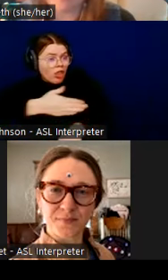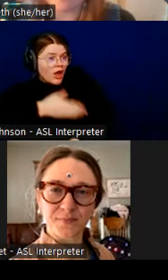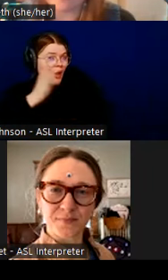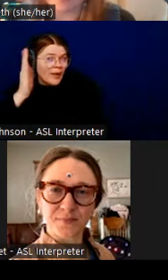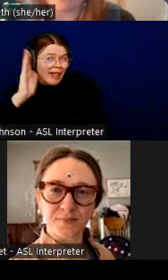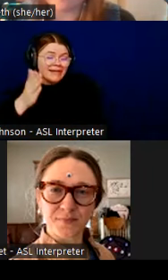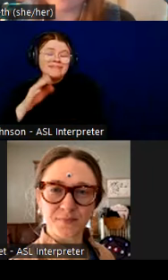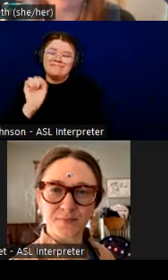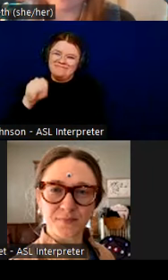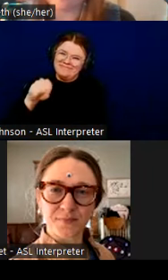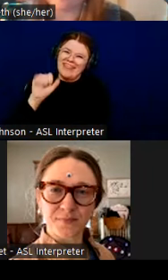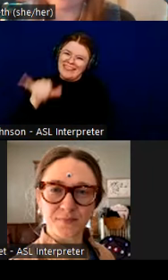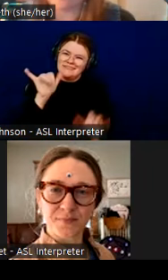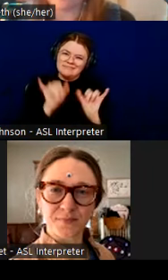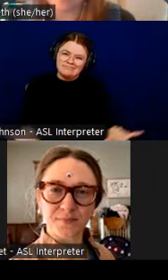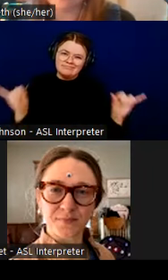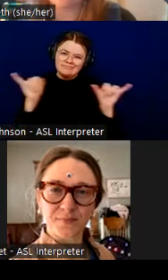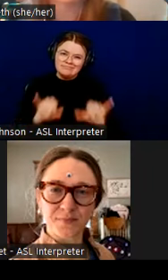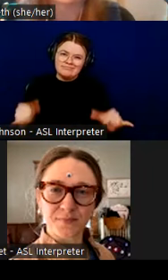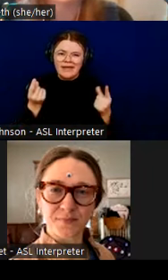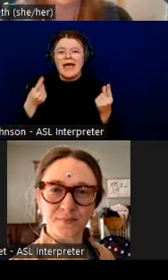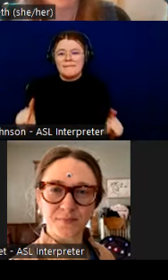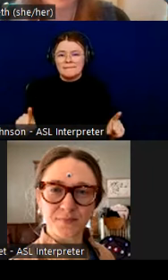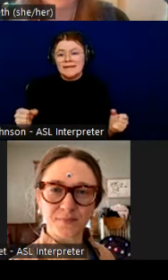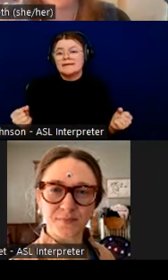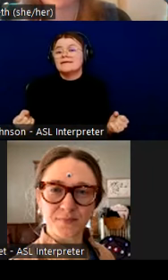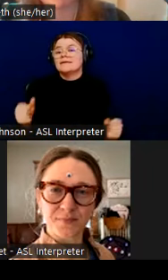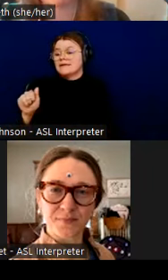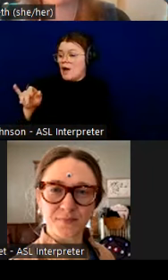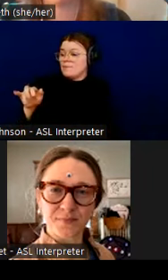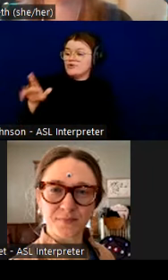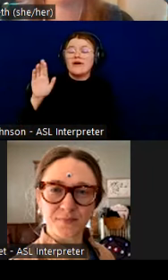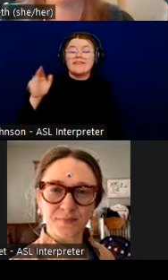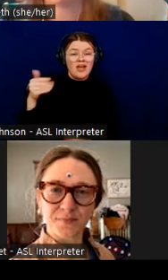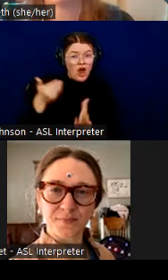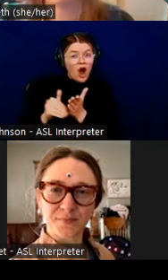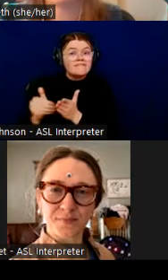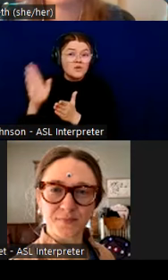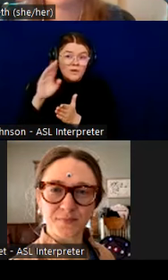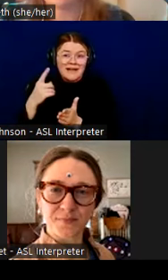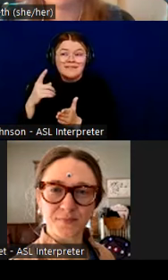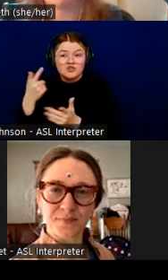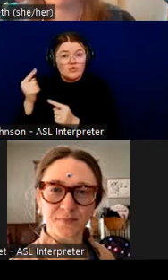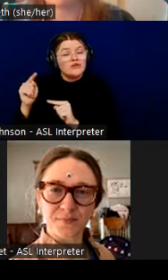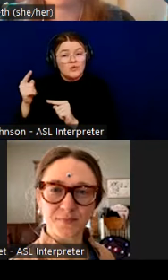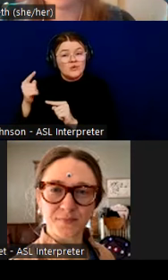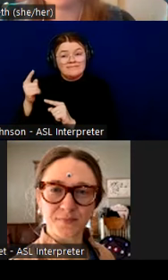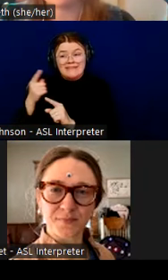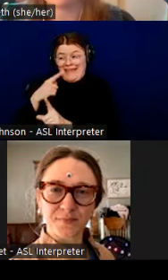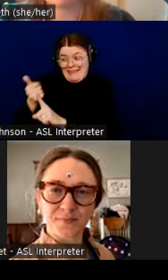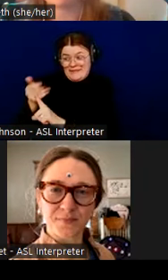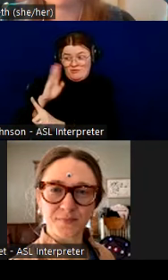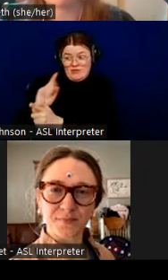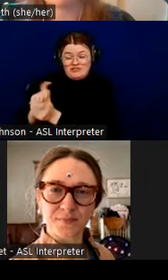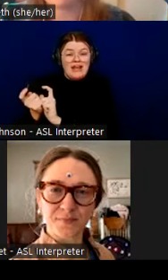really common. A lot of abusers will say that they're going to change to keep the survivor from leaving.